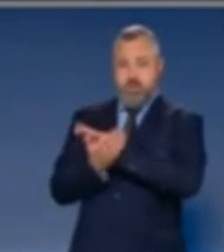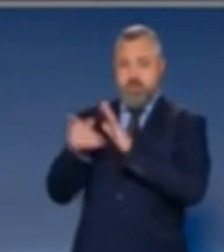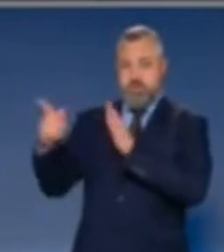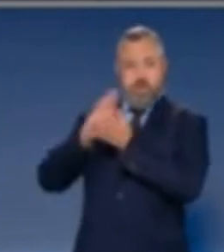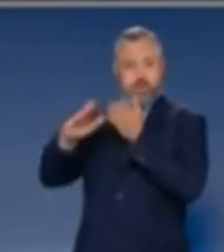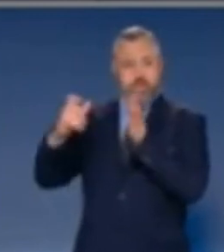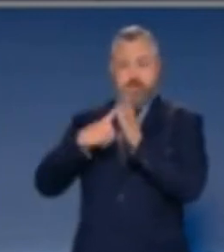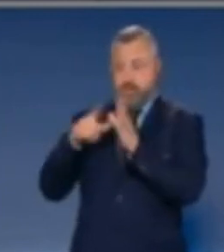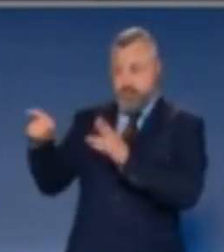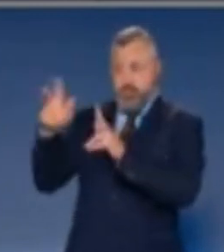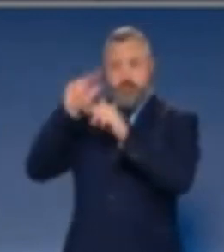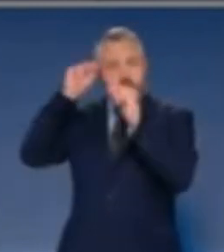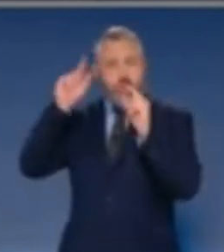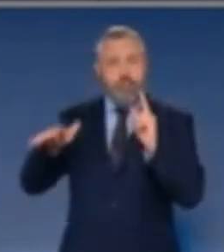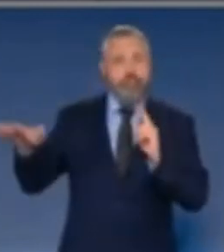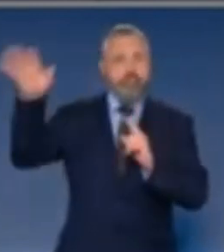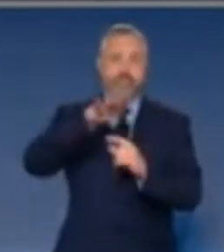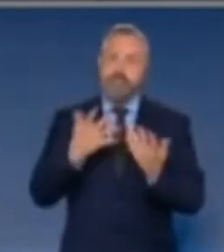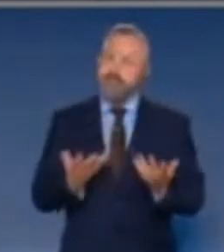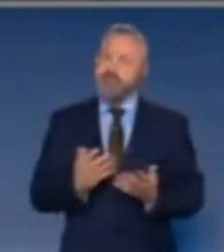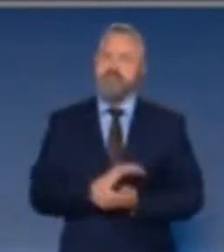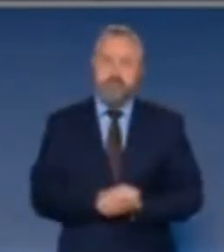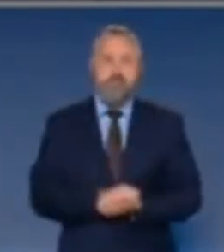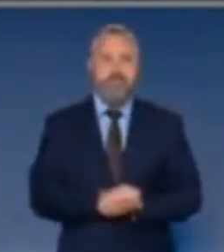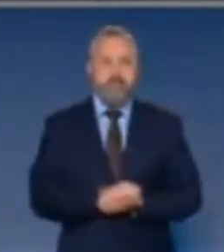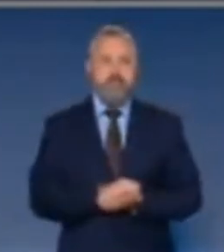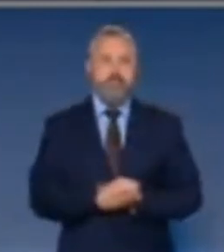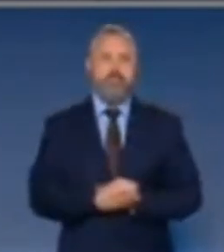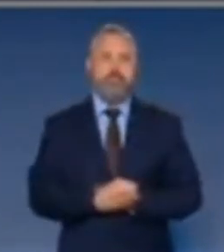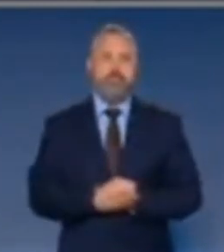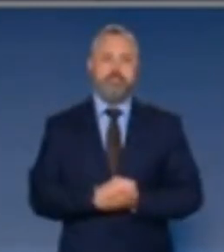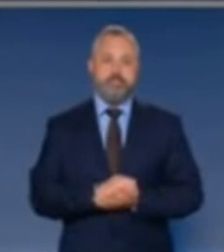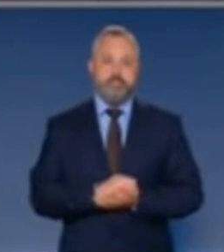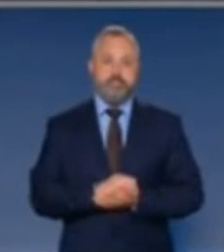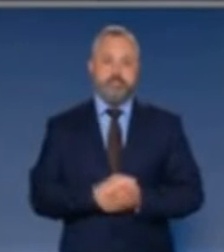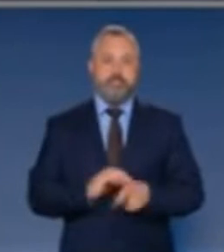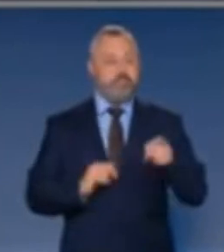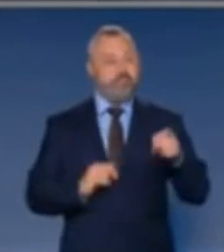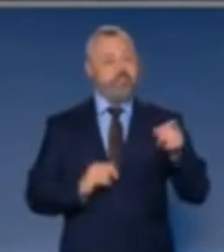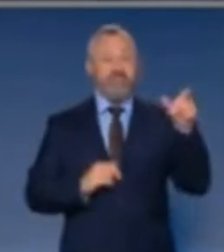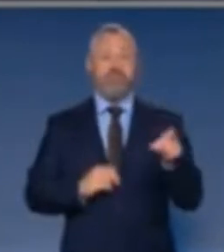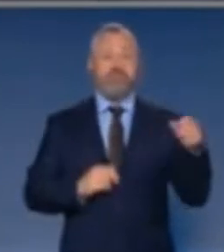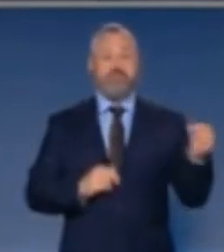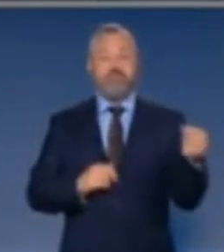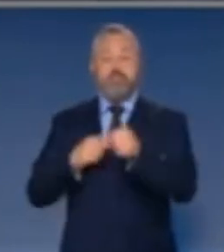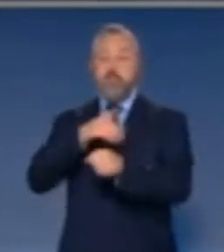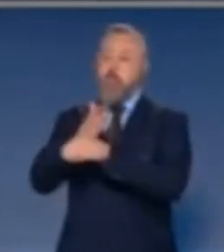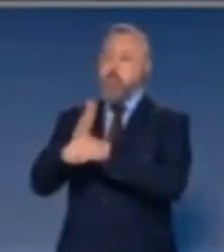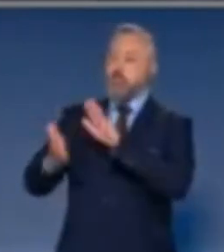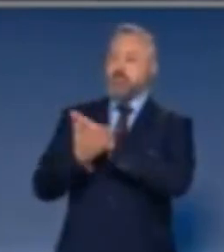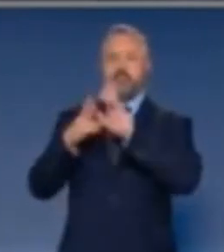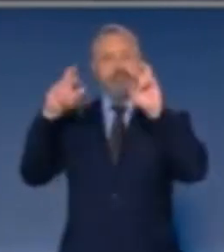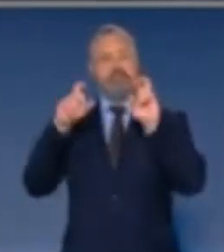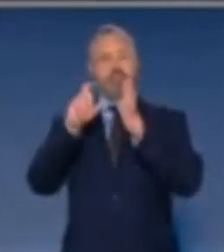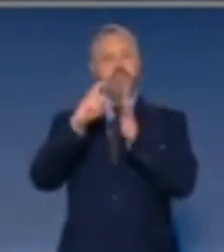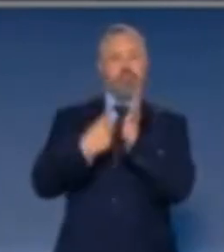doctor was accompanied by non-clinician staff of HCA who were assisting in supporting the residents and the facility in the vaccine rollout,